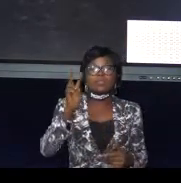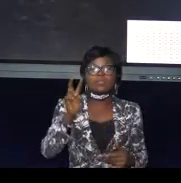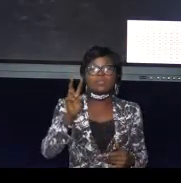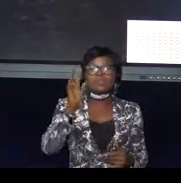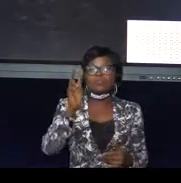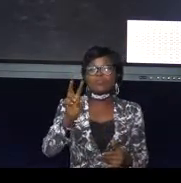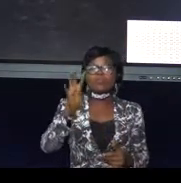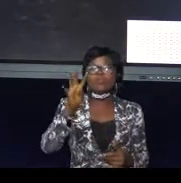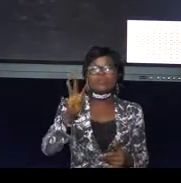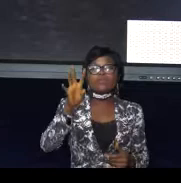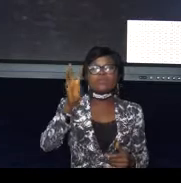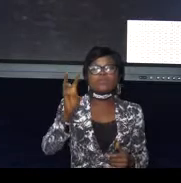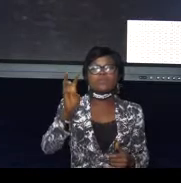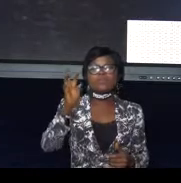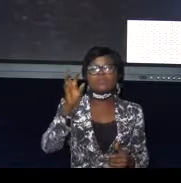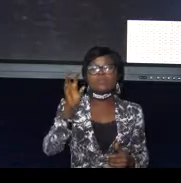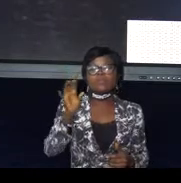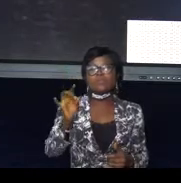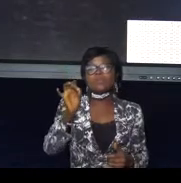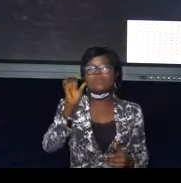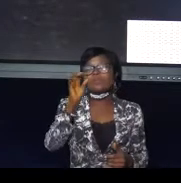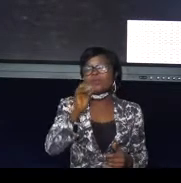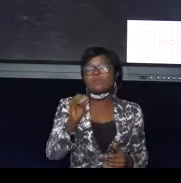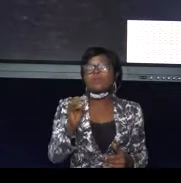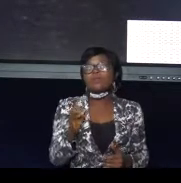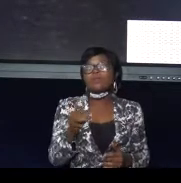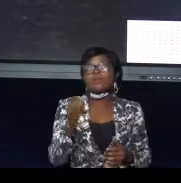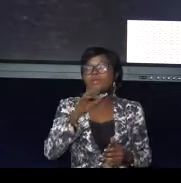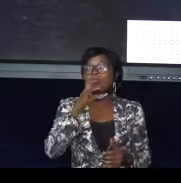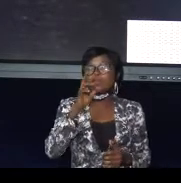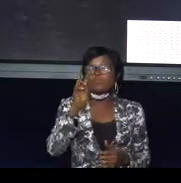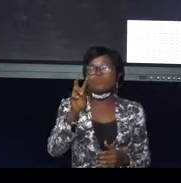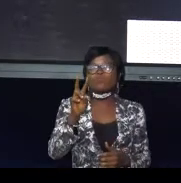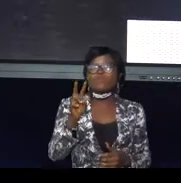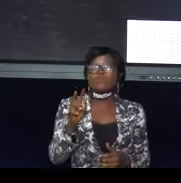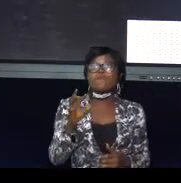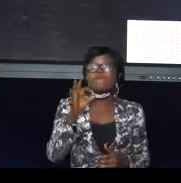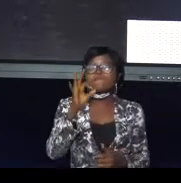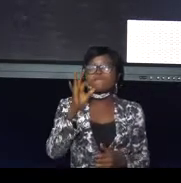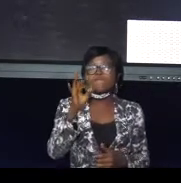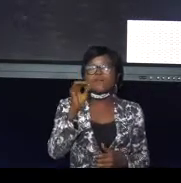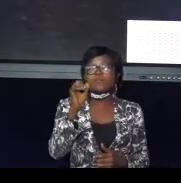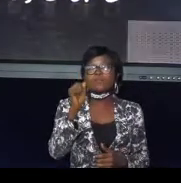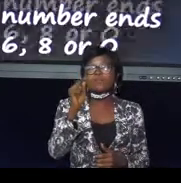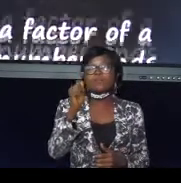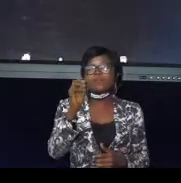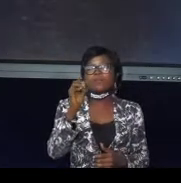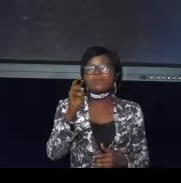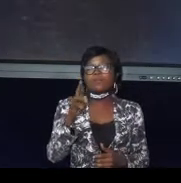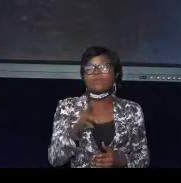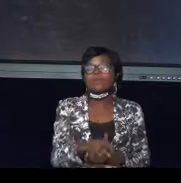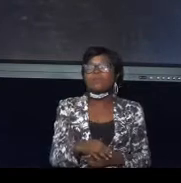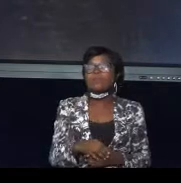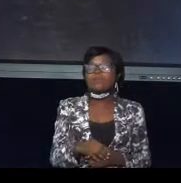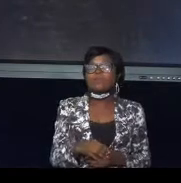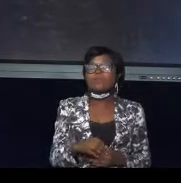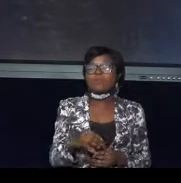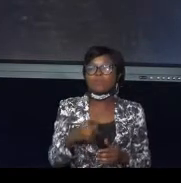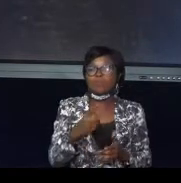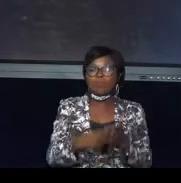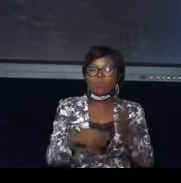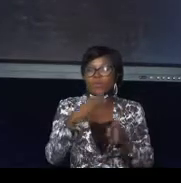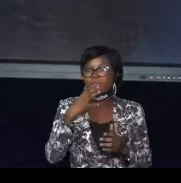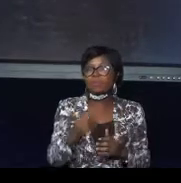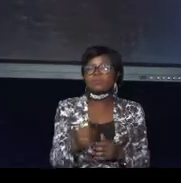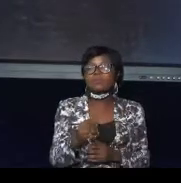2 4 6 8 or 0, all of them 2 is a factor. Okay, so let's check out. 2 is a factor of this number,